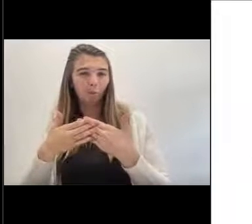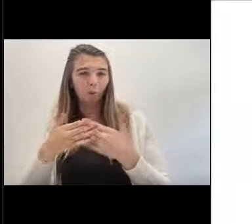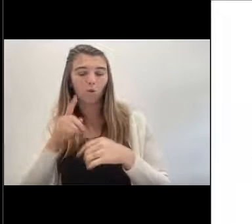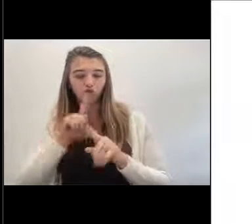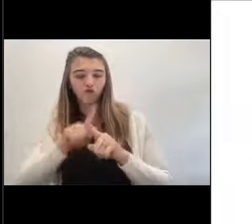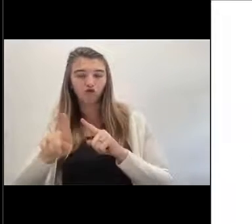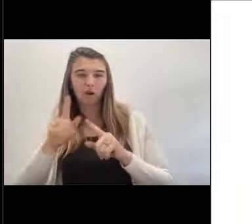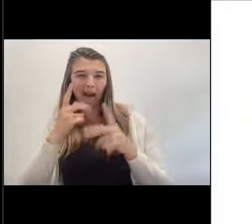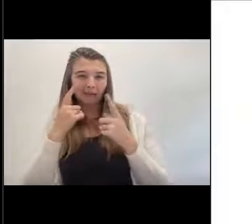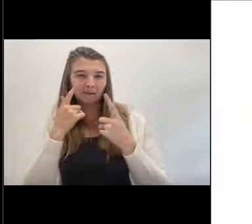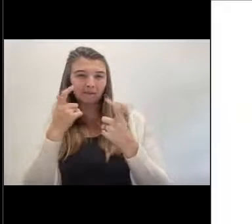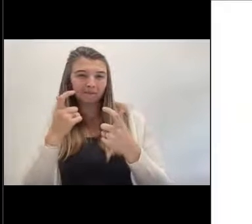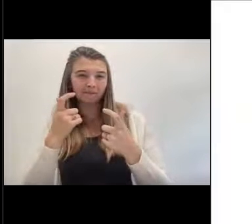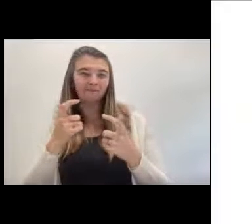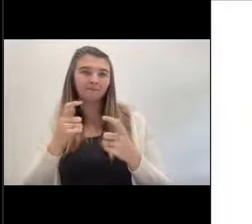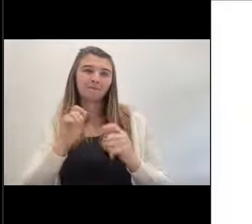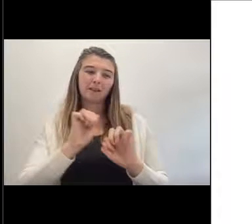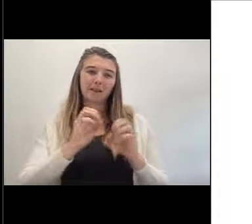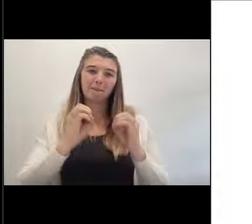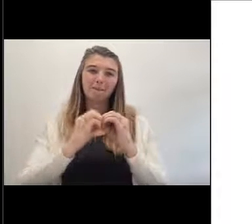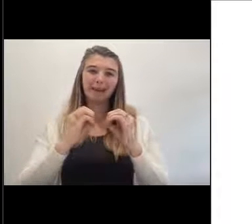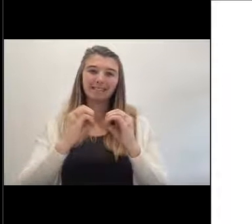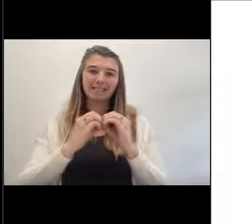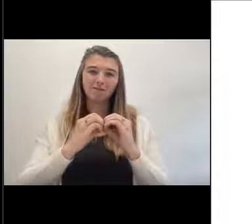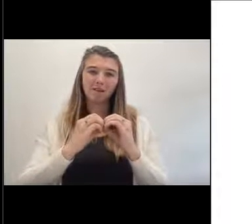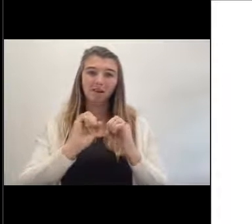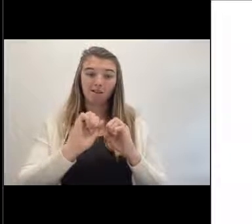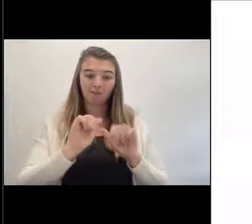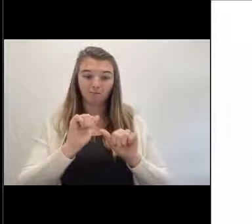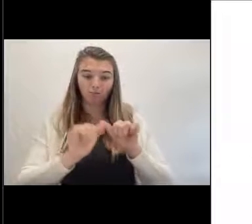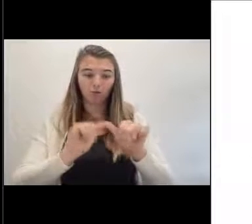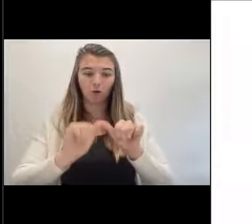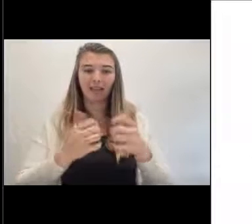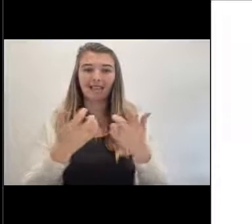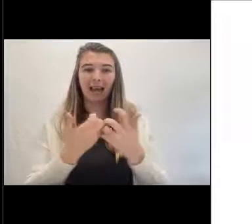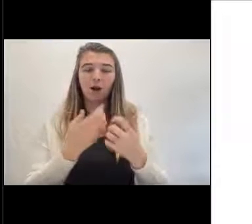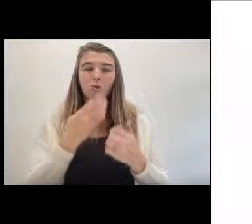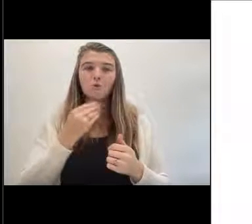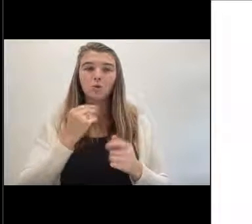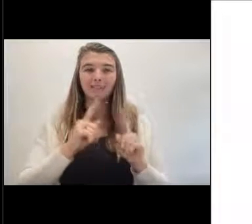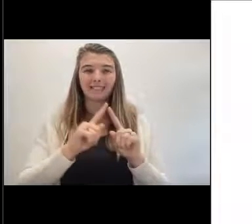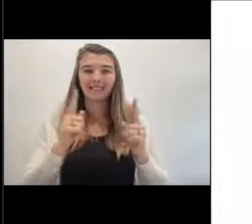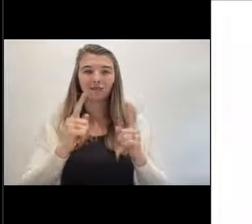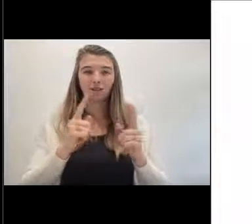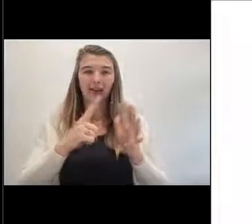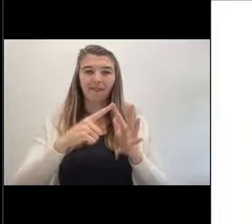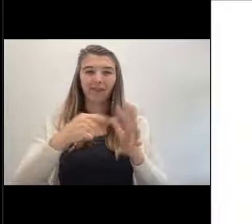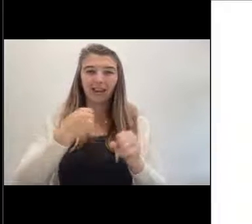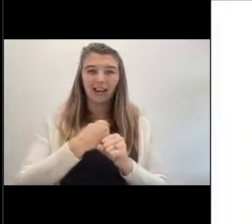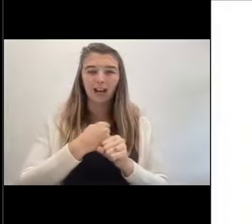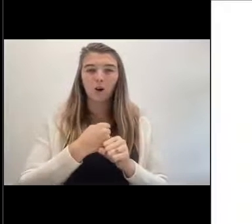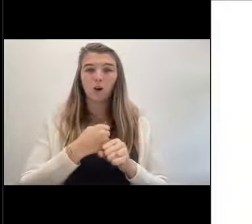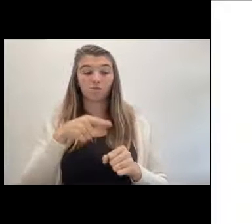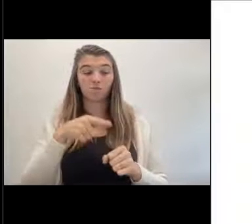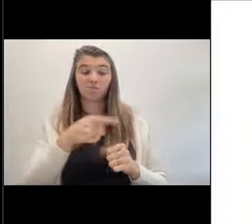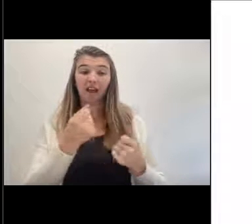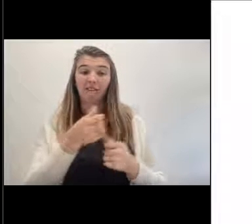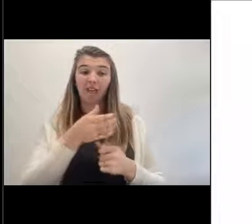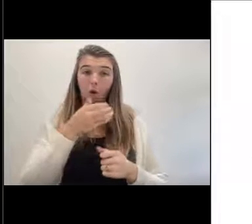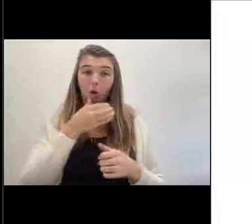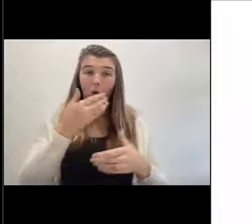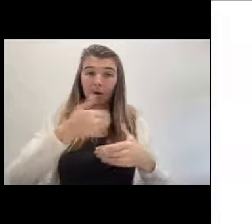how efficiently they utilize ethylene glycol and terephthalic acid. Ethylene glycol is an alcohol, it's a diol, it's a short molecule.